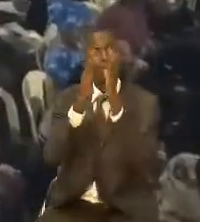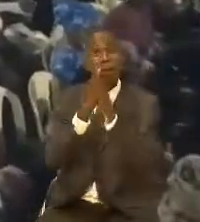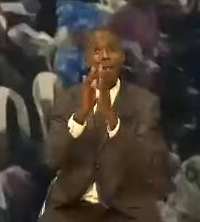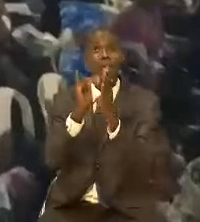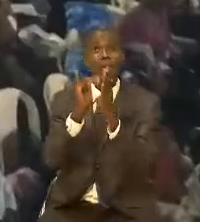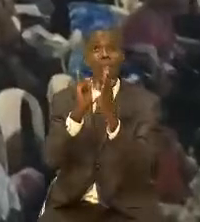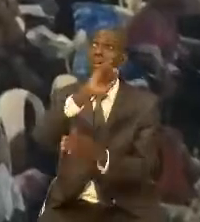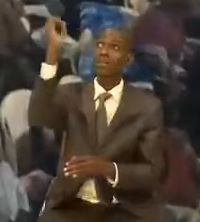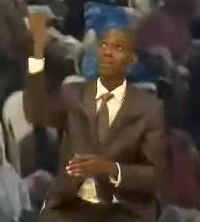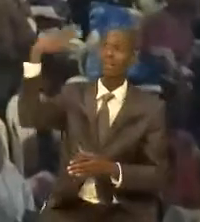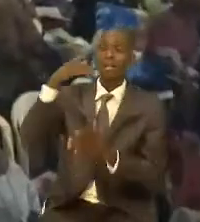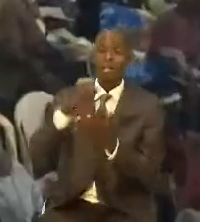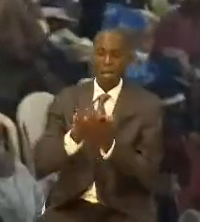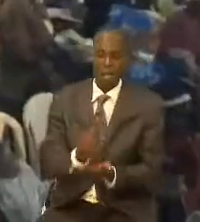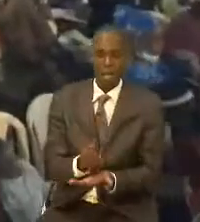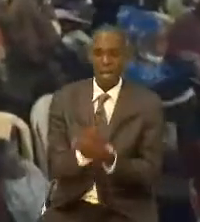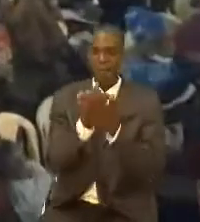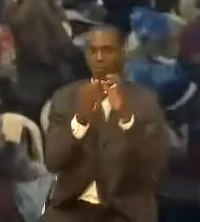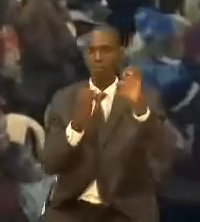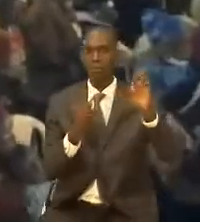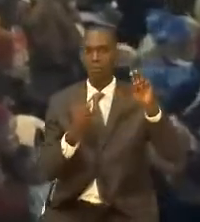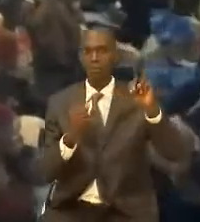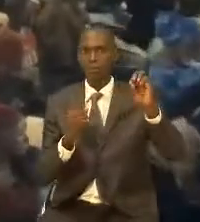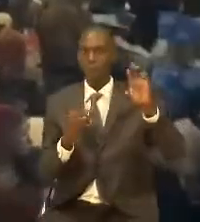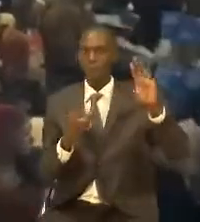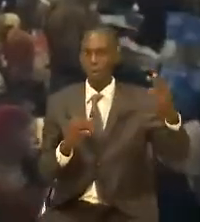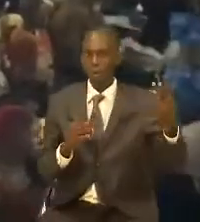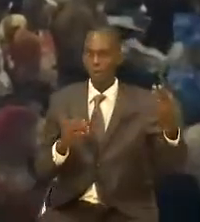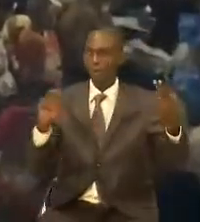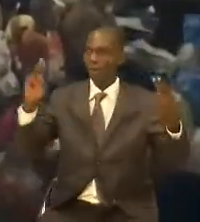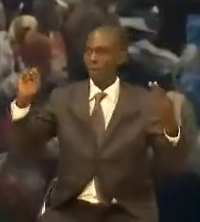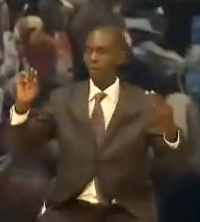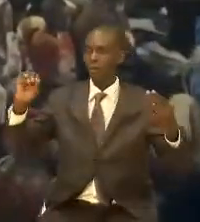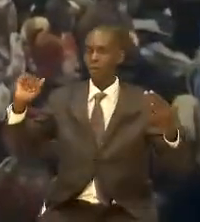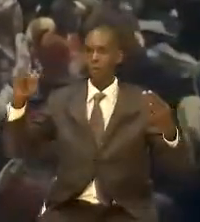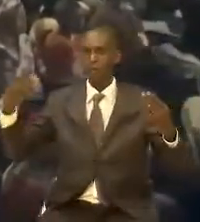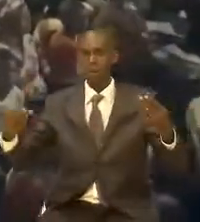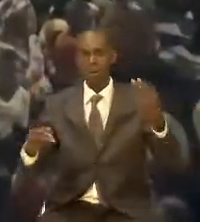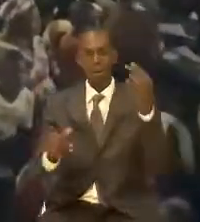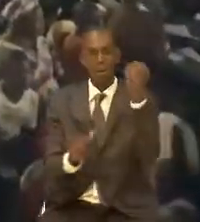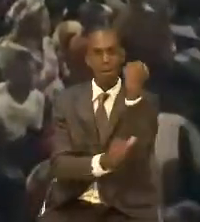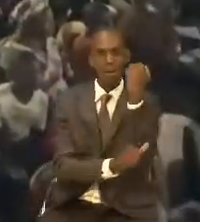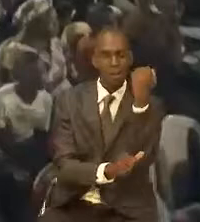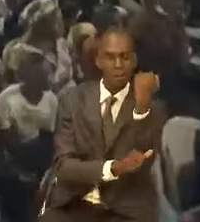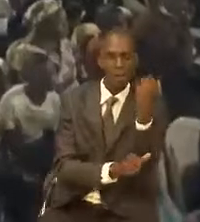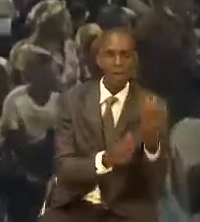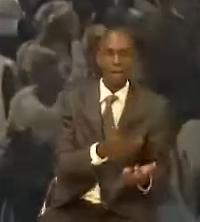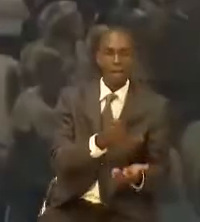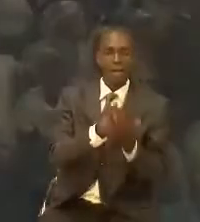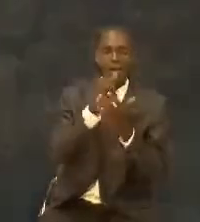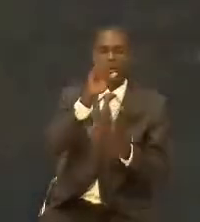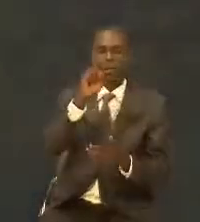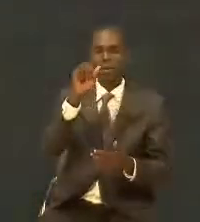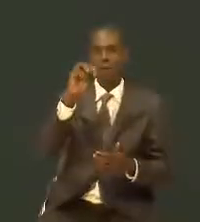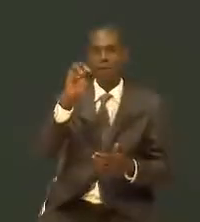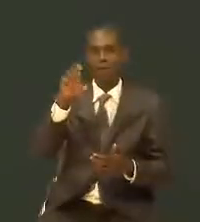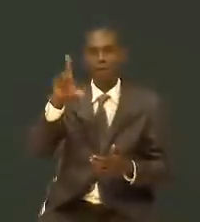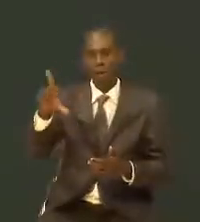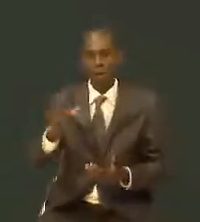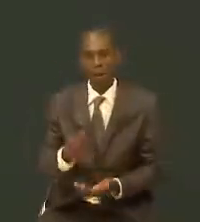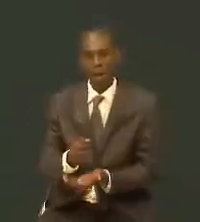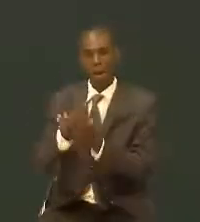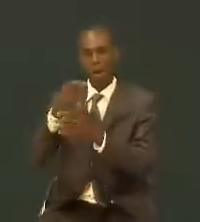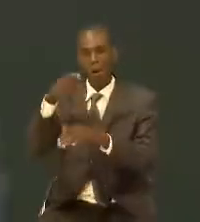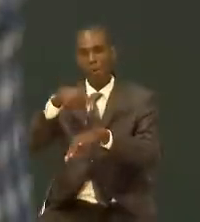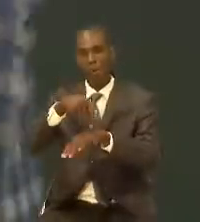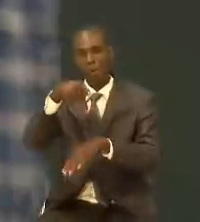held enoch helped noah helped abraham help somewhere held paul and all the